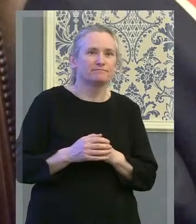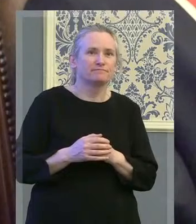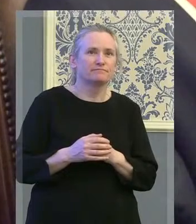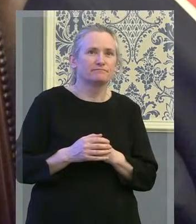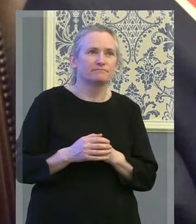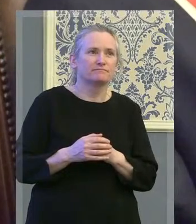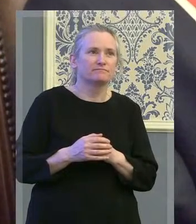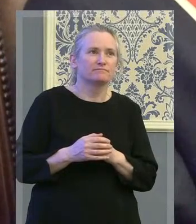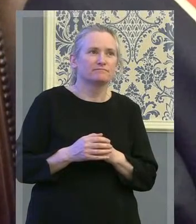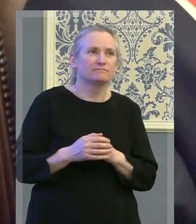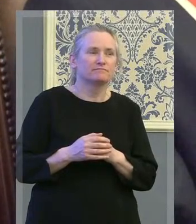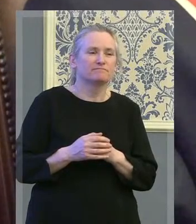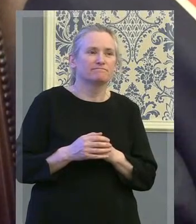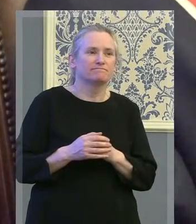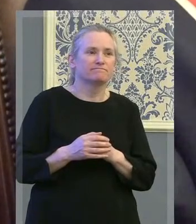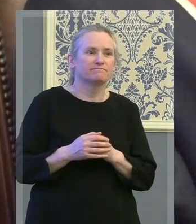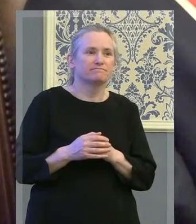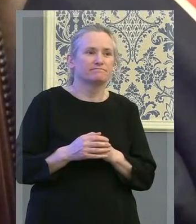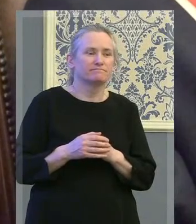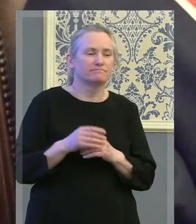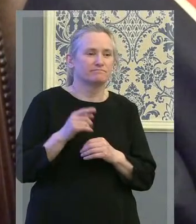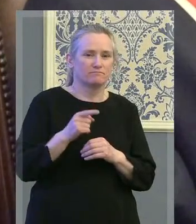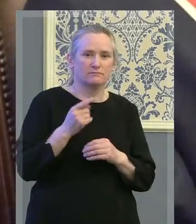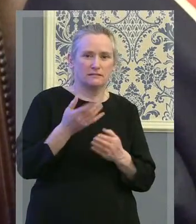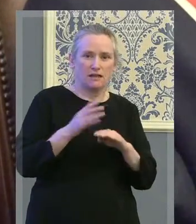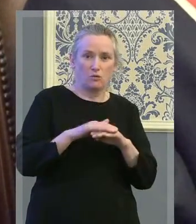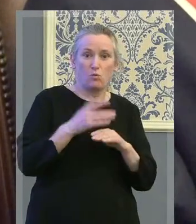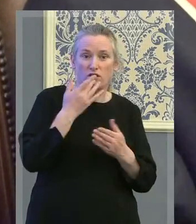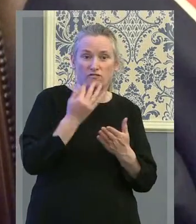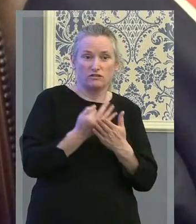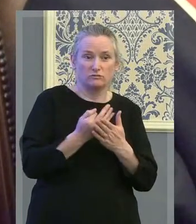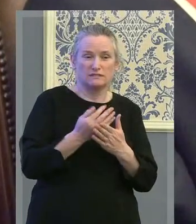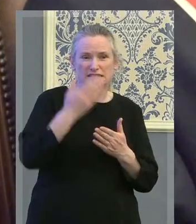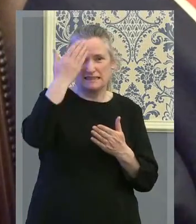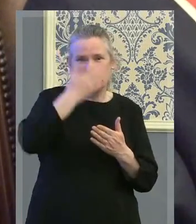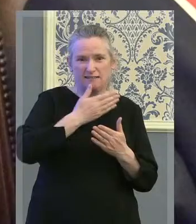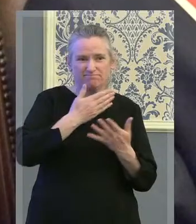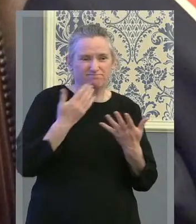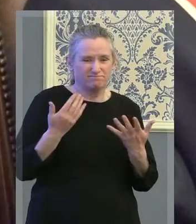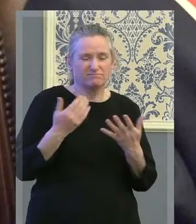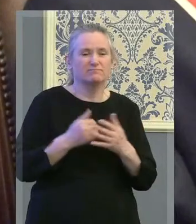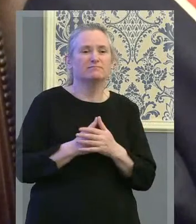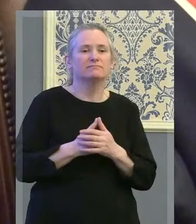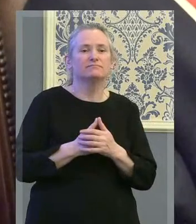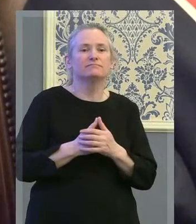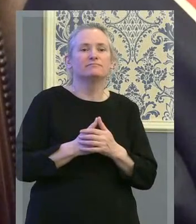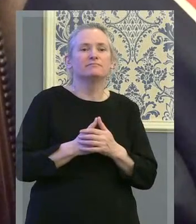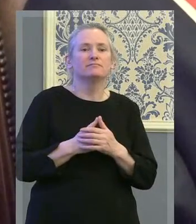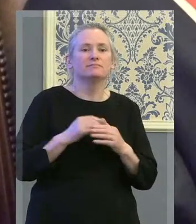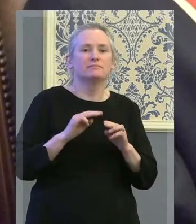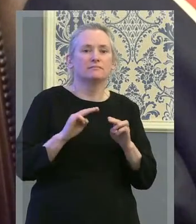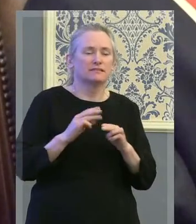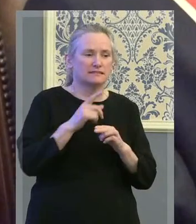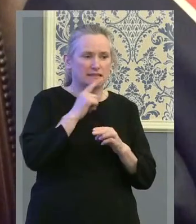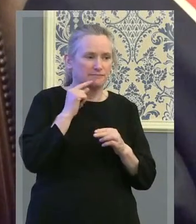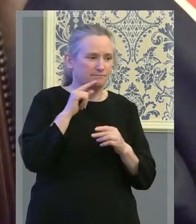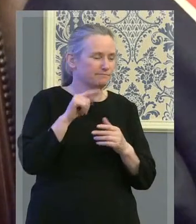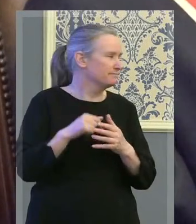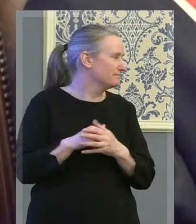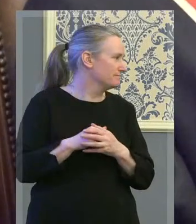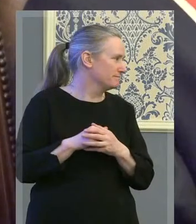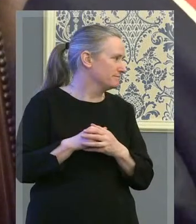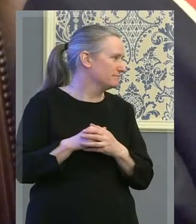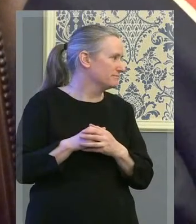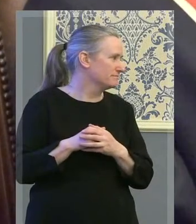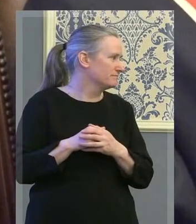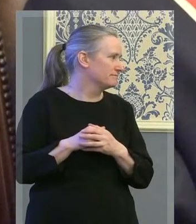of him in Waterford when we were here growing up, which is really sad for me because I meet people who say, we hear a lot about your mother, but we hear